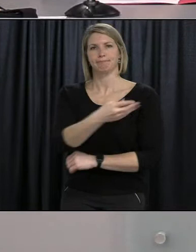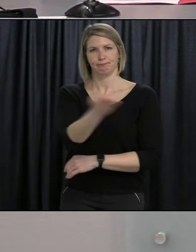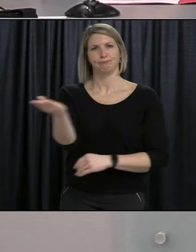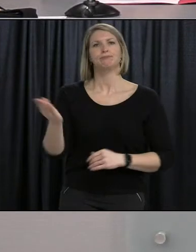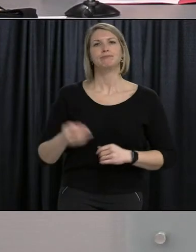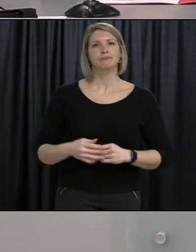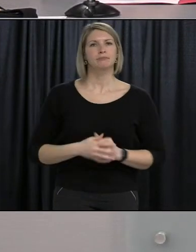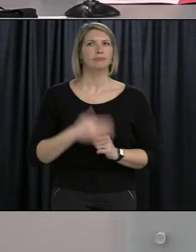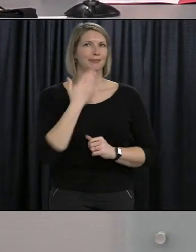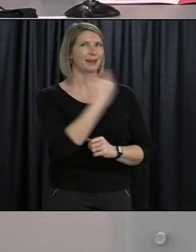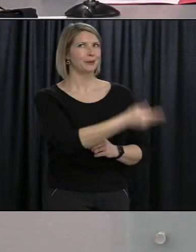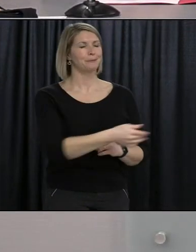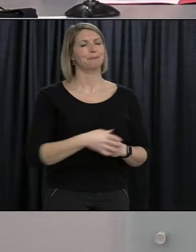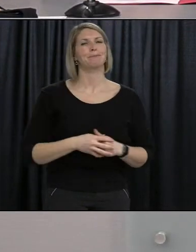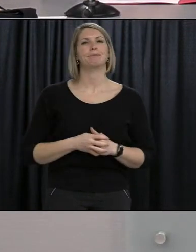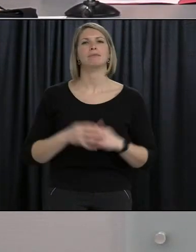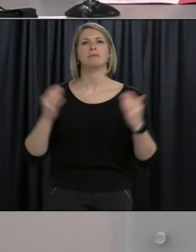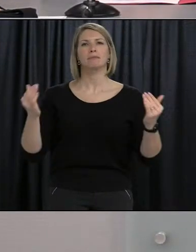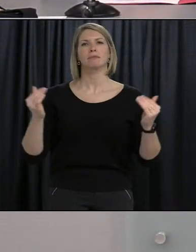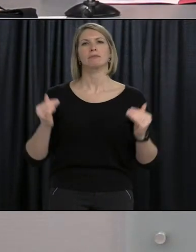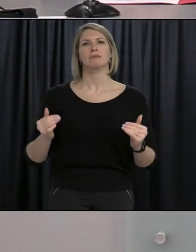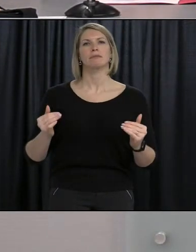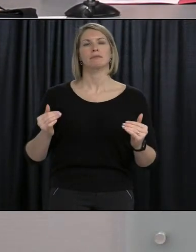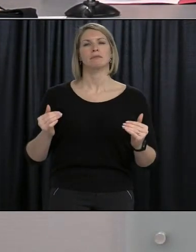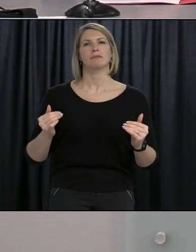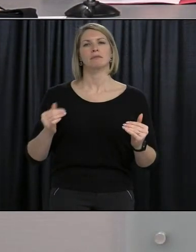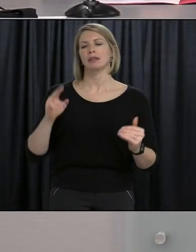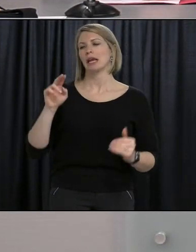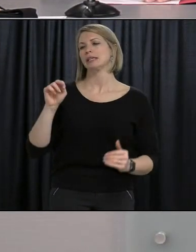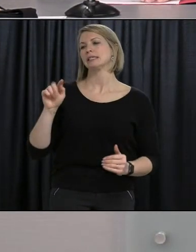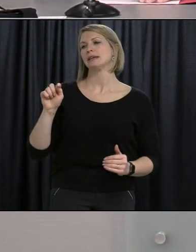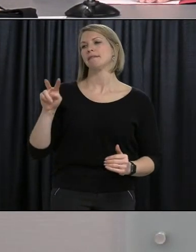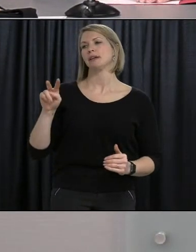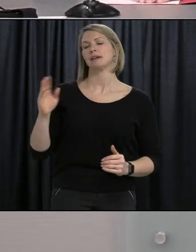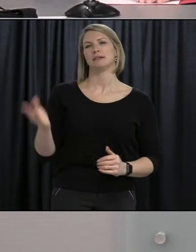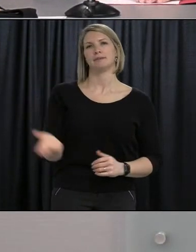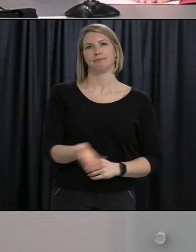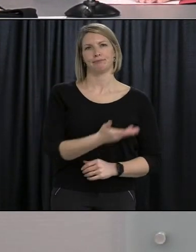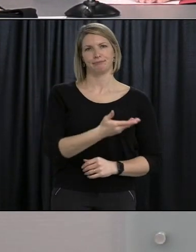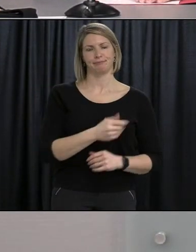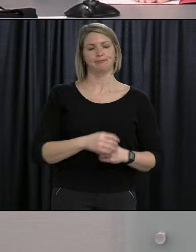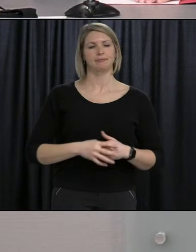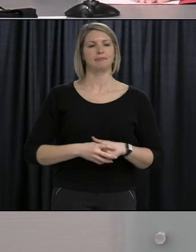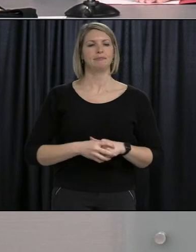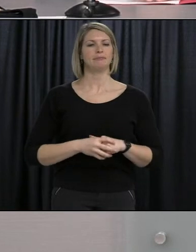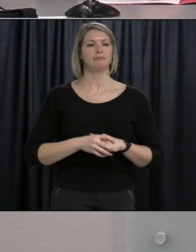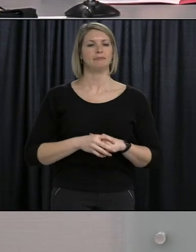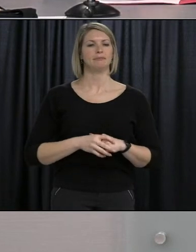Thanks. Our next questions are from Kellyanne Roberts with NTV. Please go ahead.